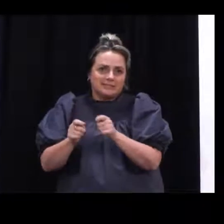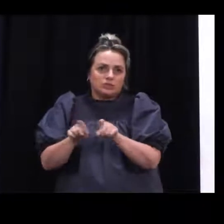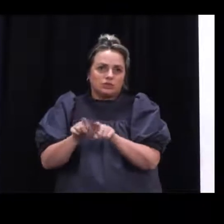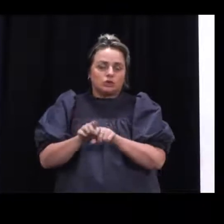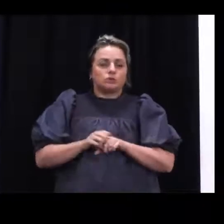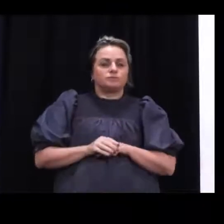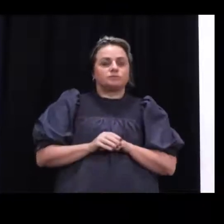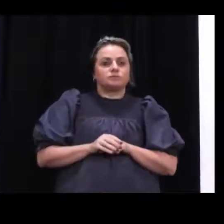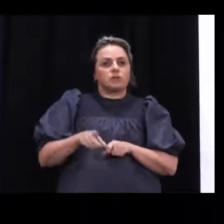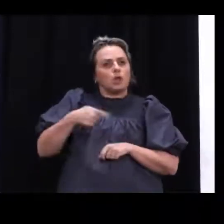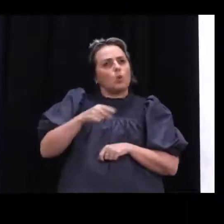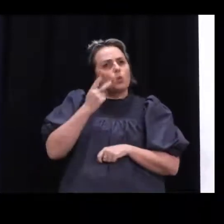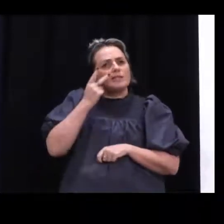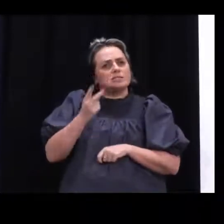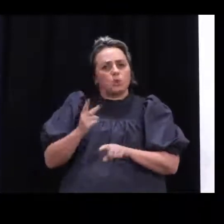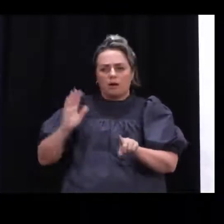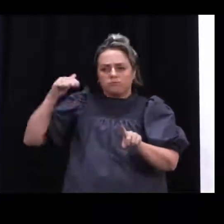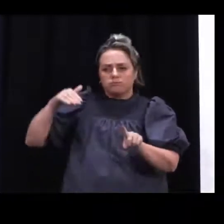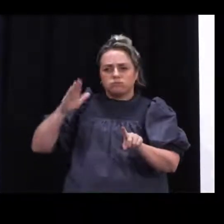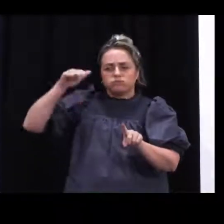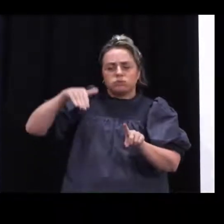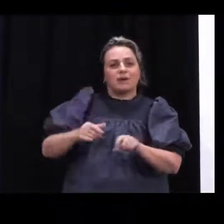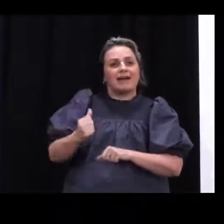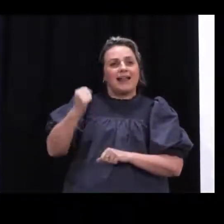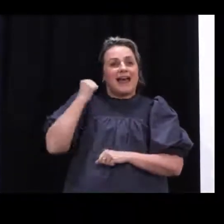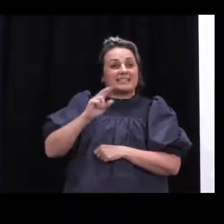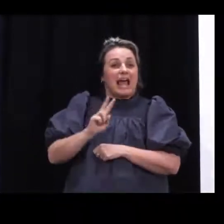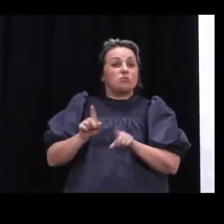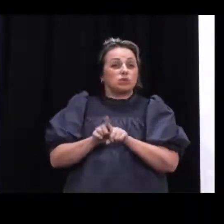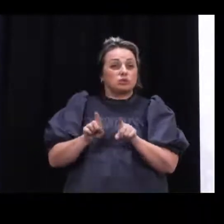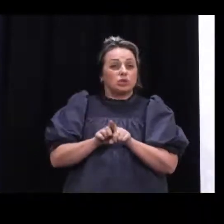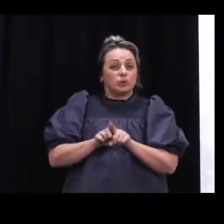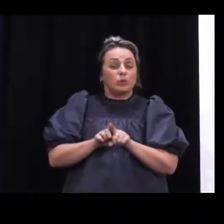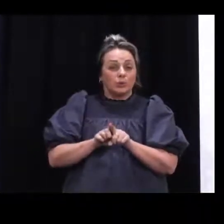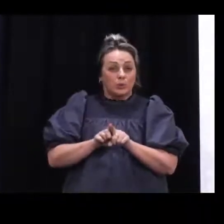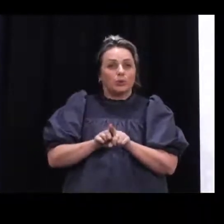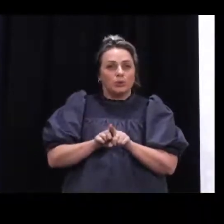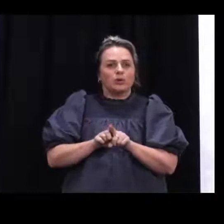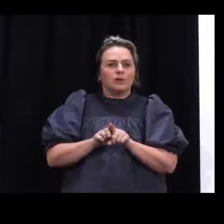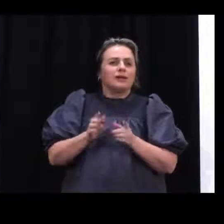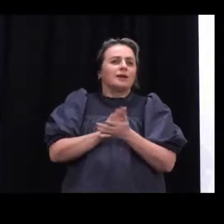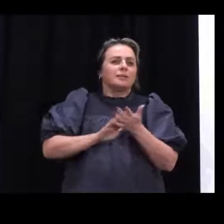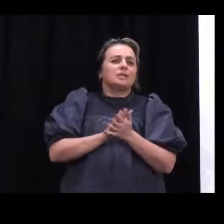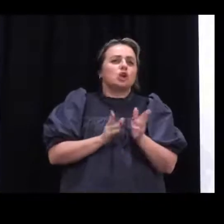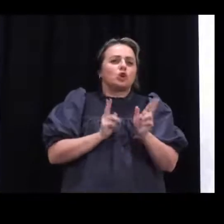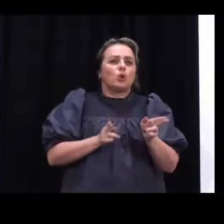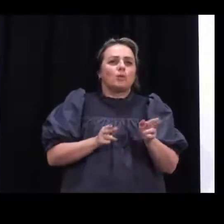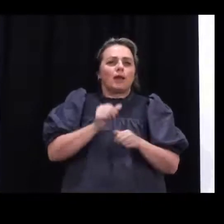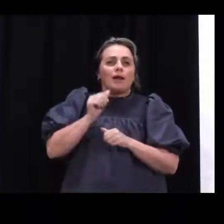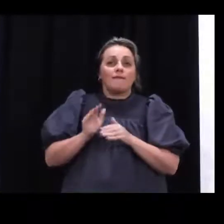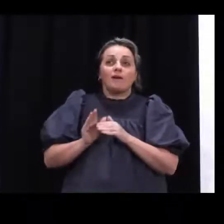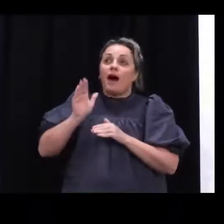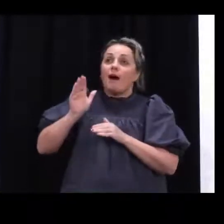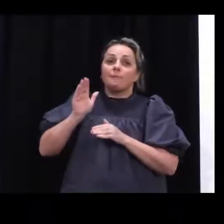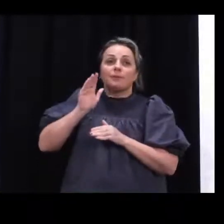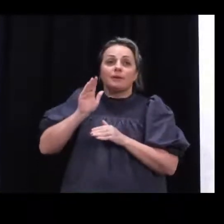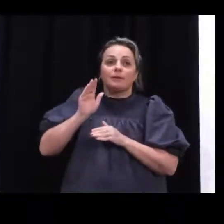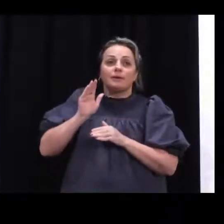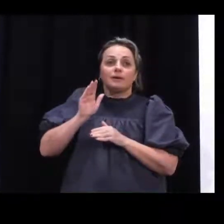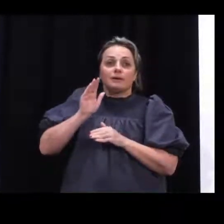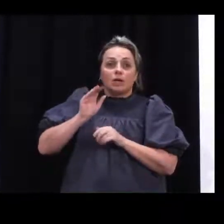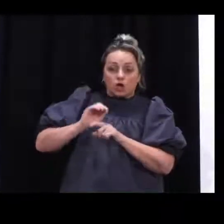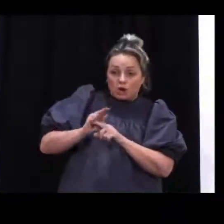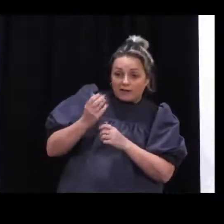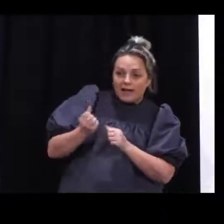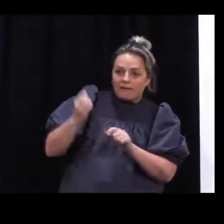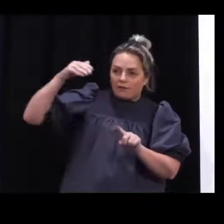see this last April, when our numbers went from 89 on the 2nd of April to 71 the next day, then 89 again